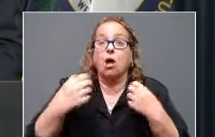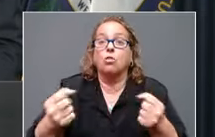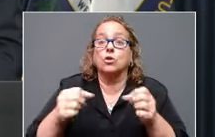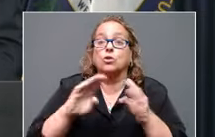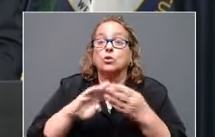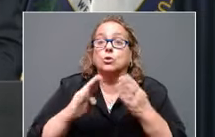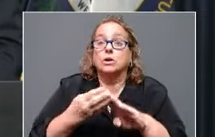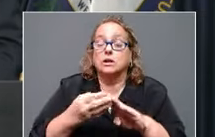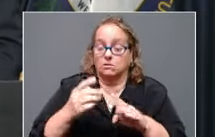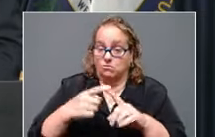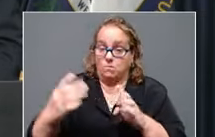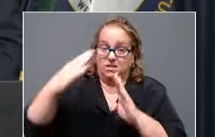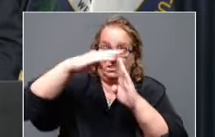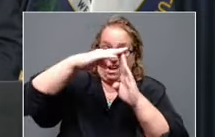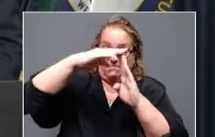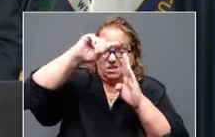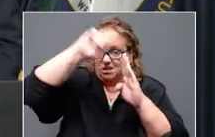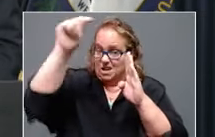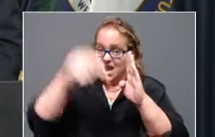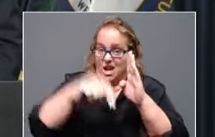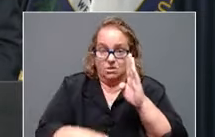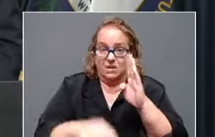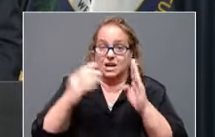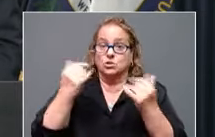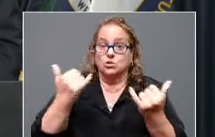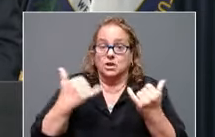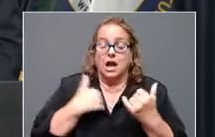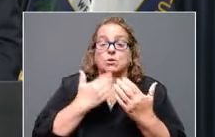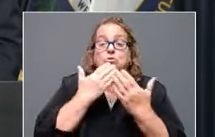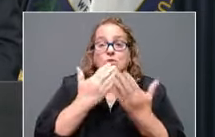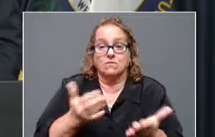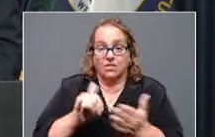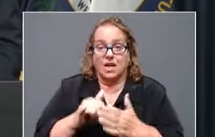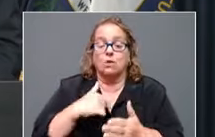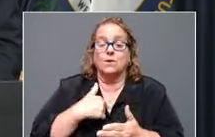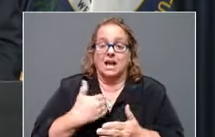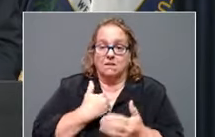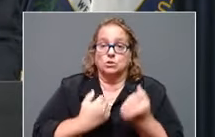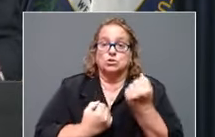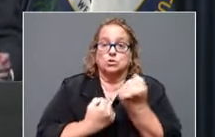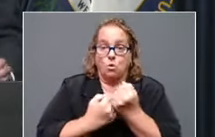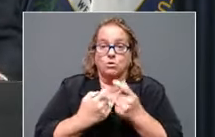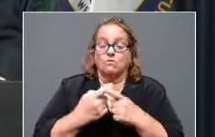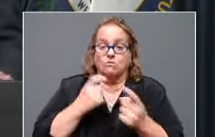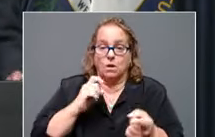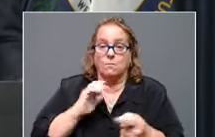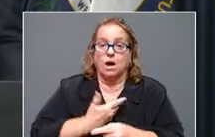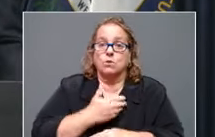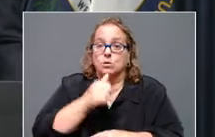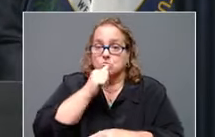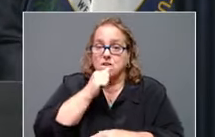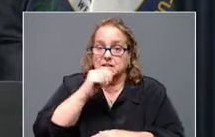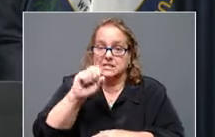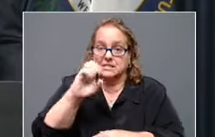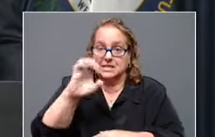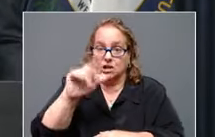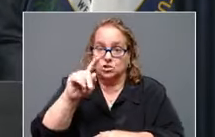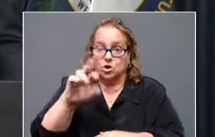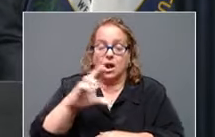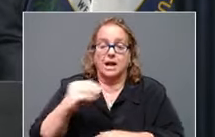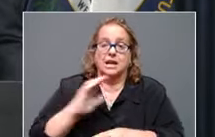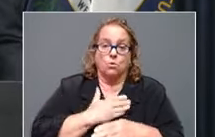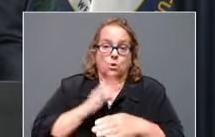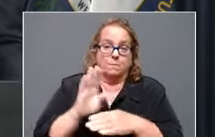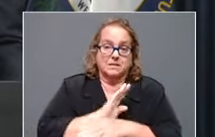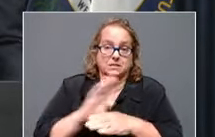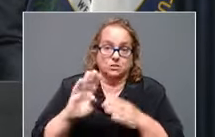I'll introduce Ashley and she can introduce Winston. Again, we're grateful that you're here. Ashley is president and CEO for the Kentucky